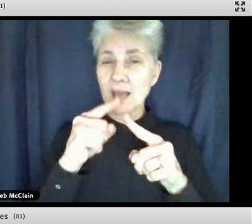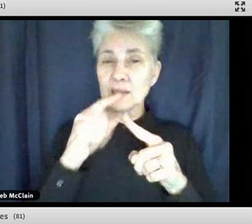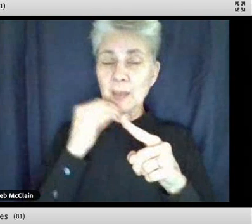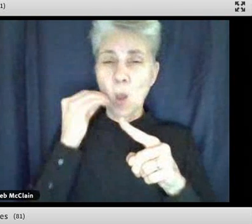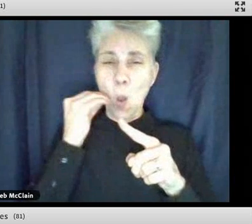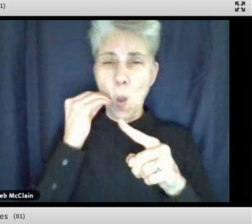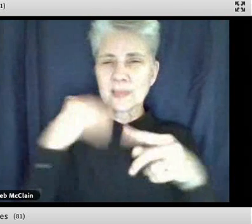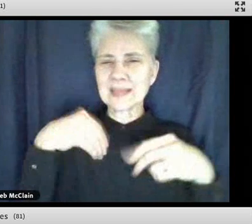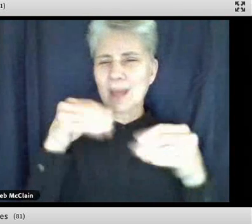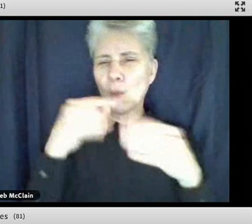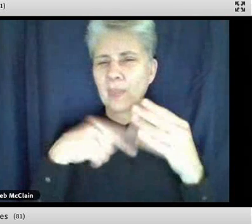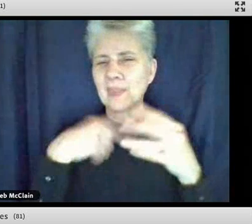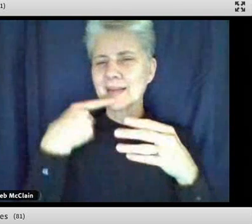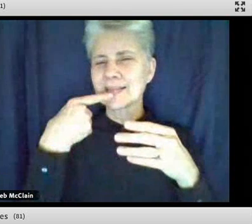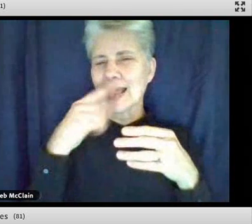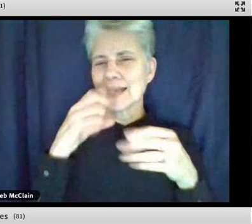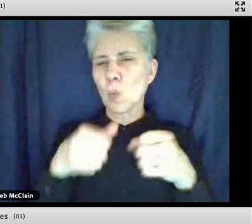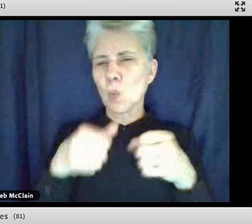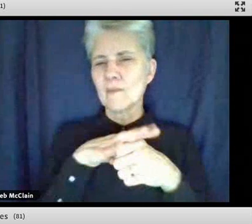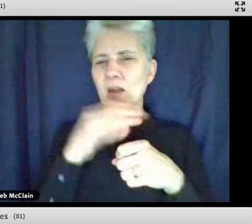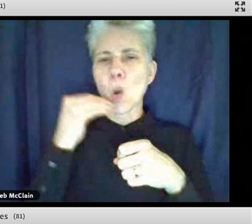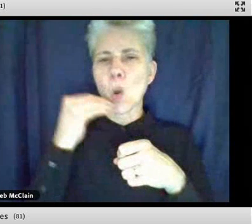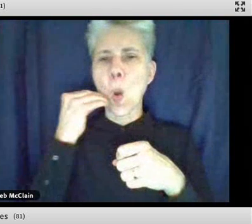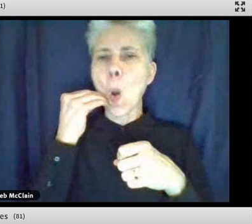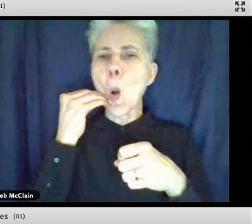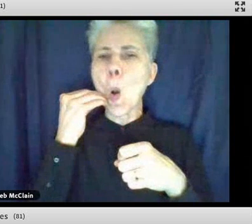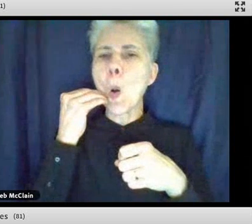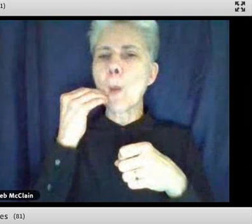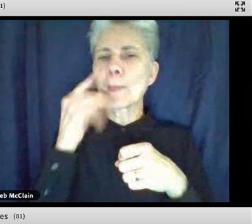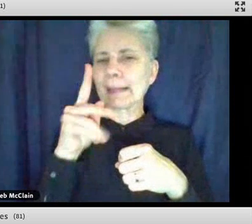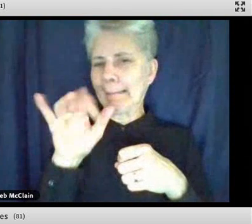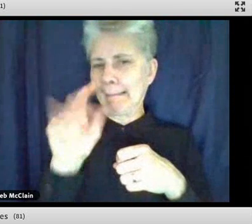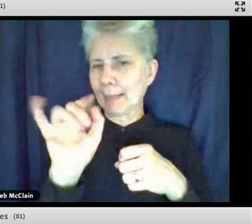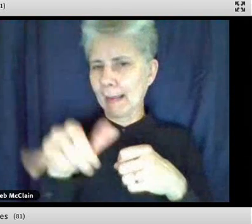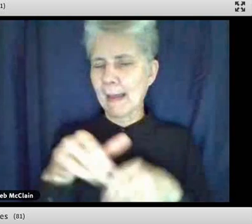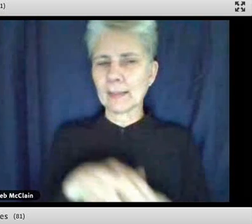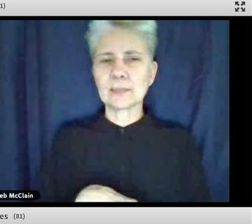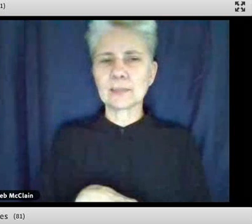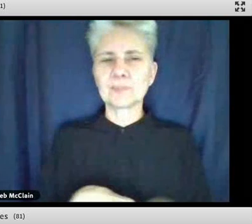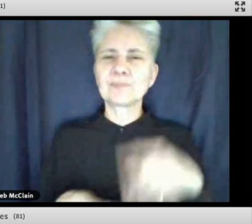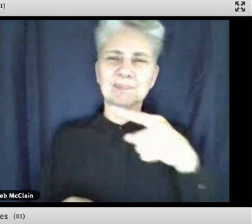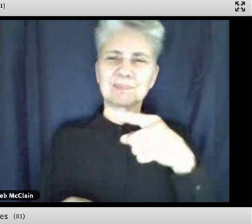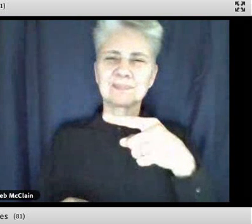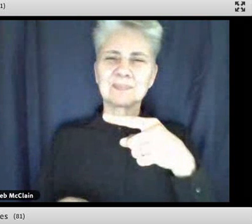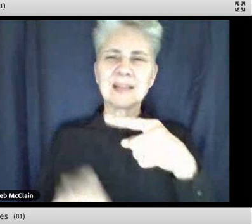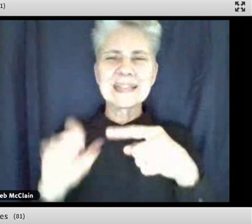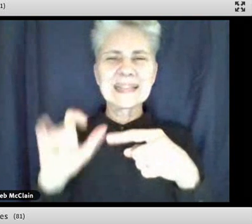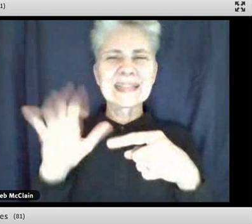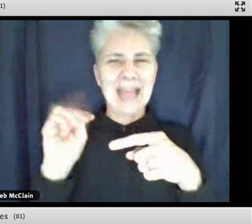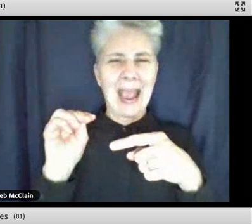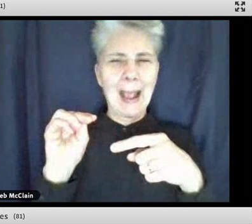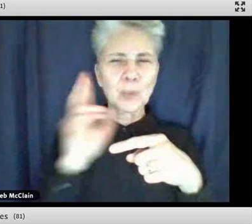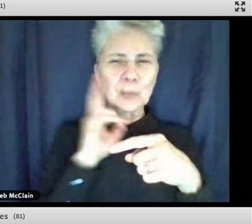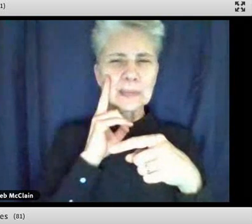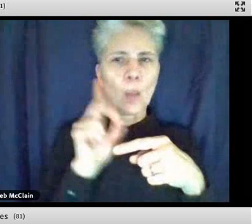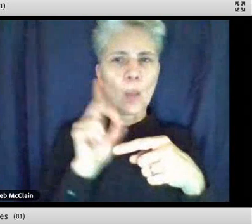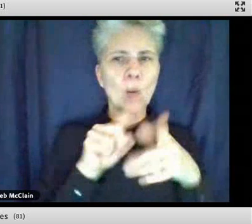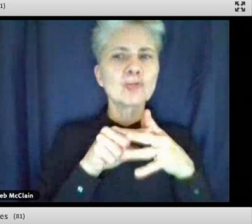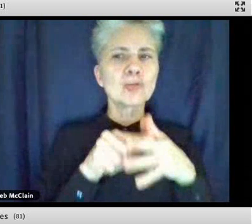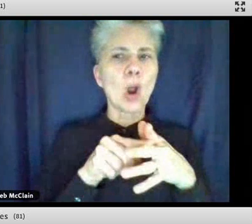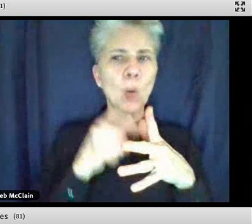is a scam, and you can see the origin of it and what happened. So again, just a really great place to kind of